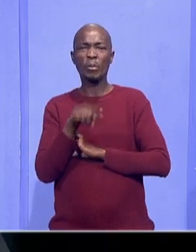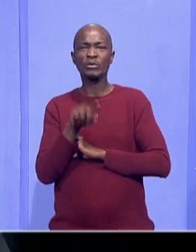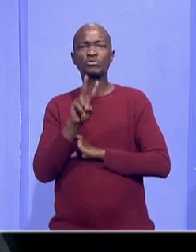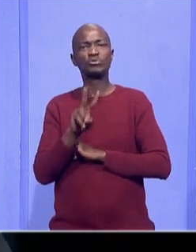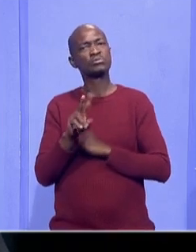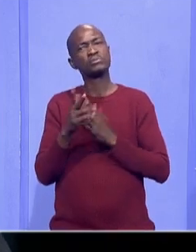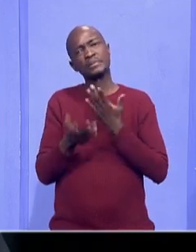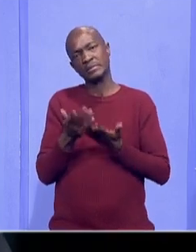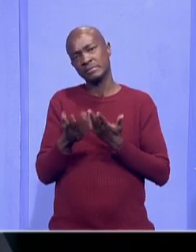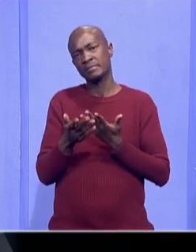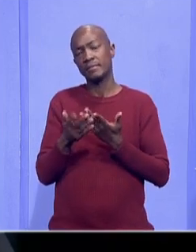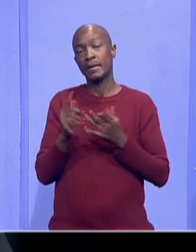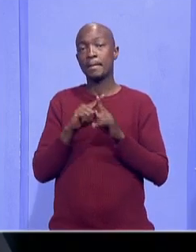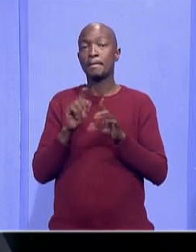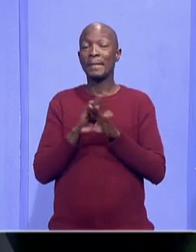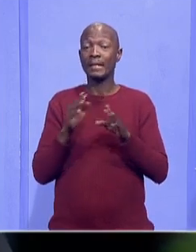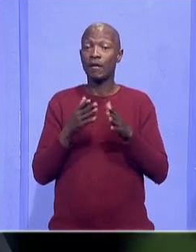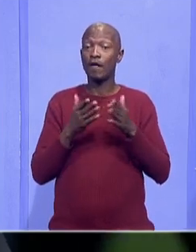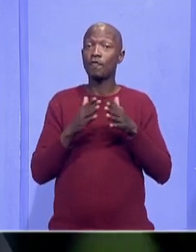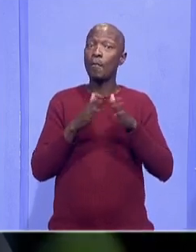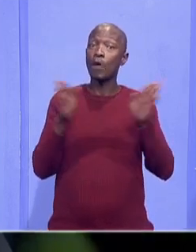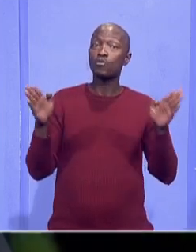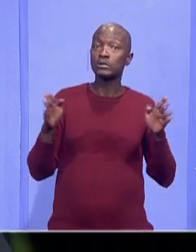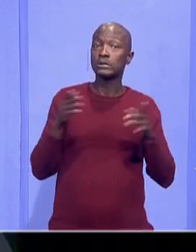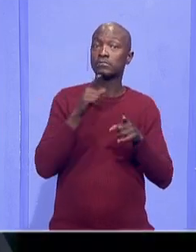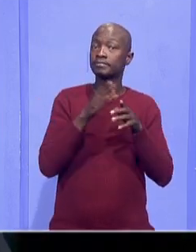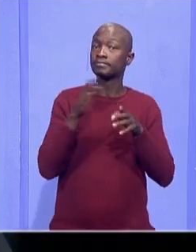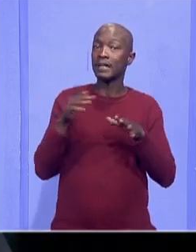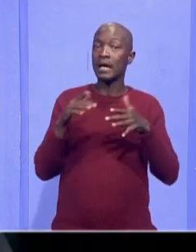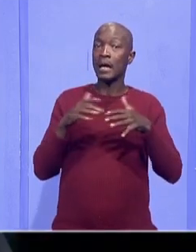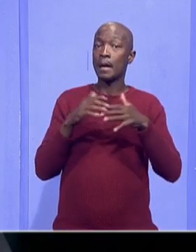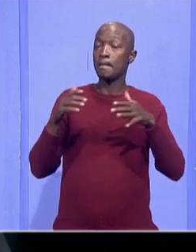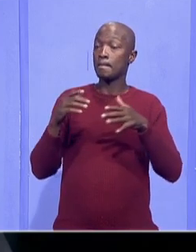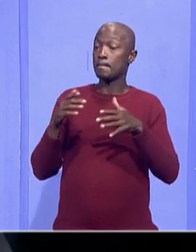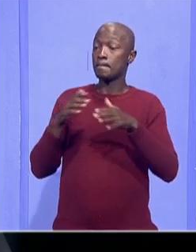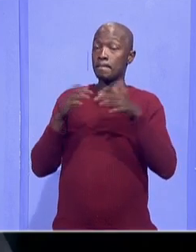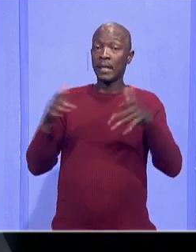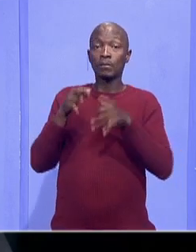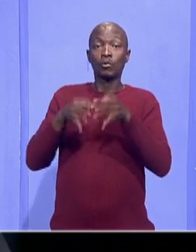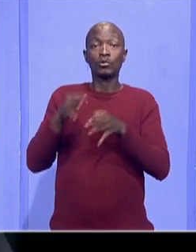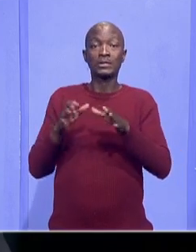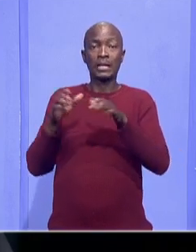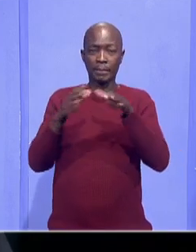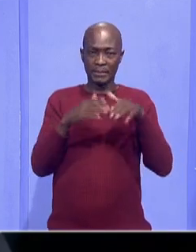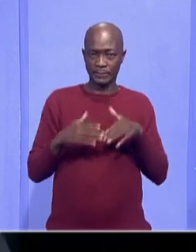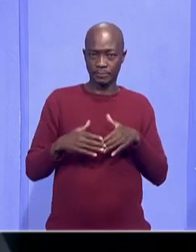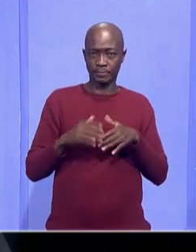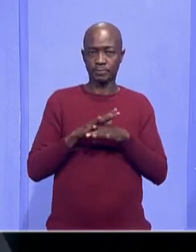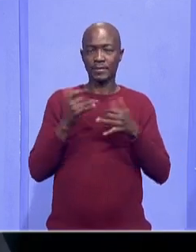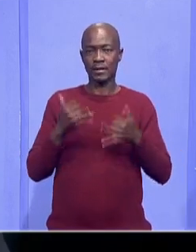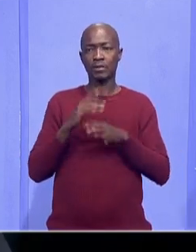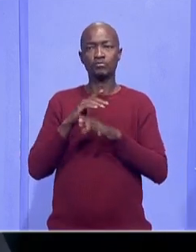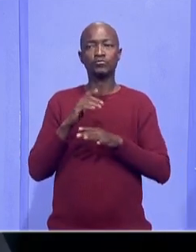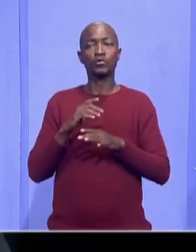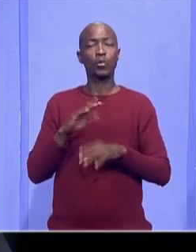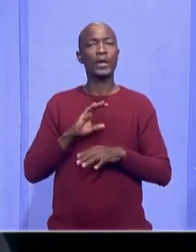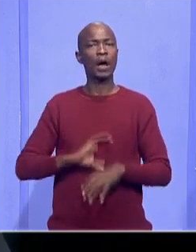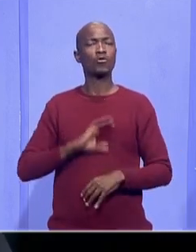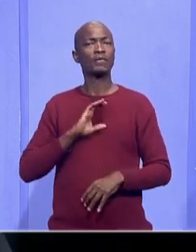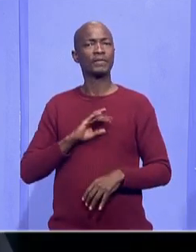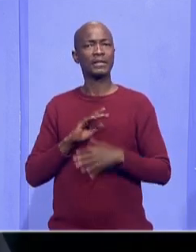in certain instances, and across these large parties. So we are confident because the model has been